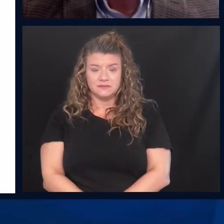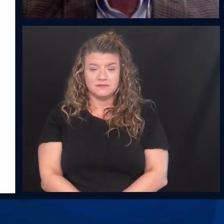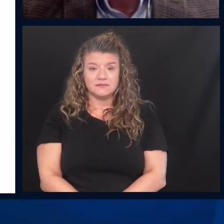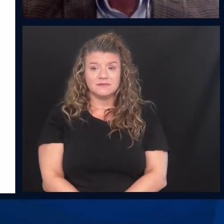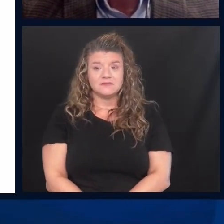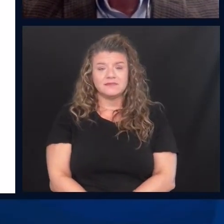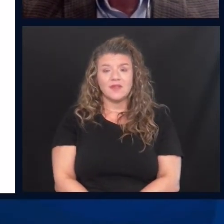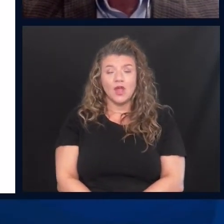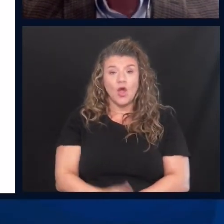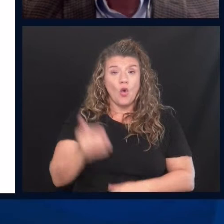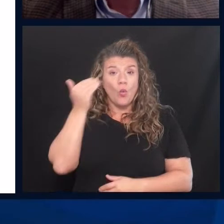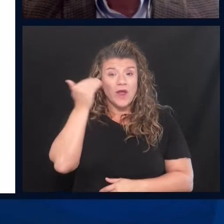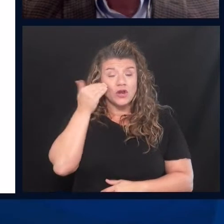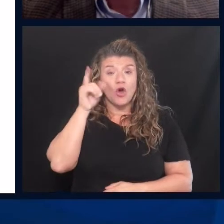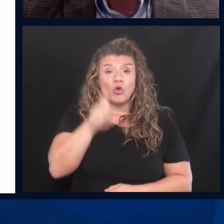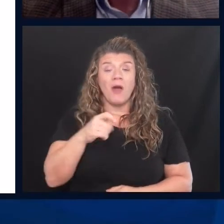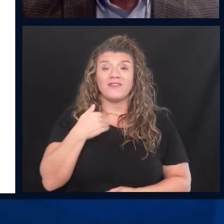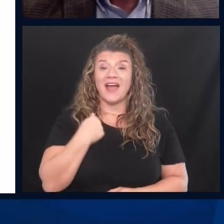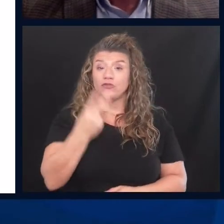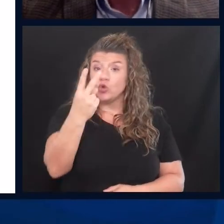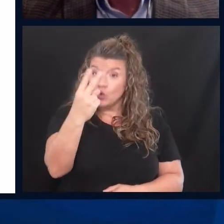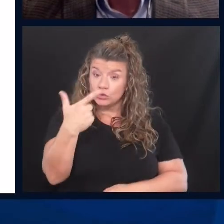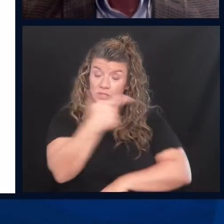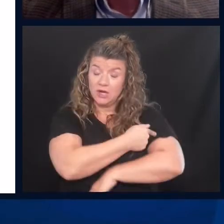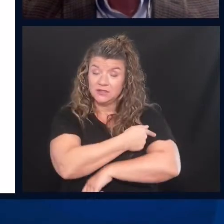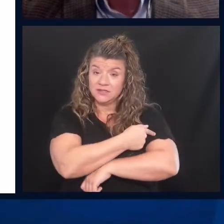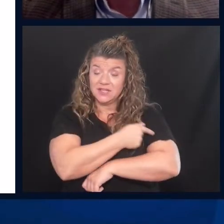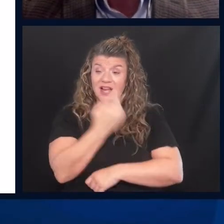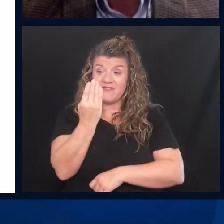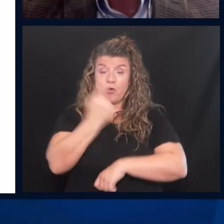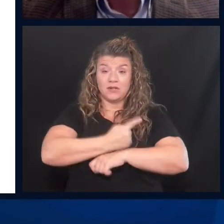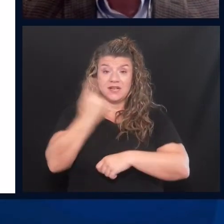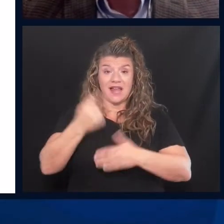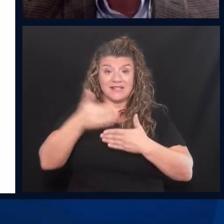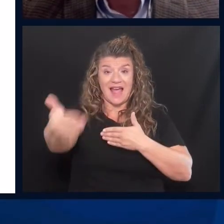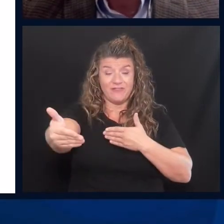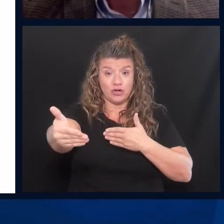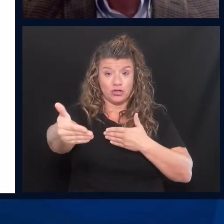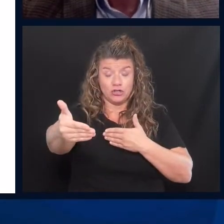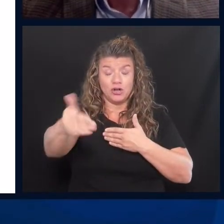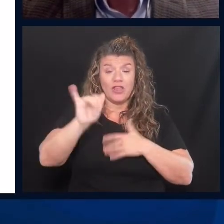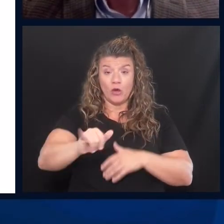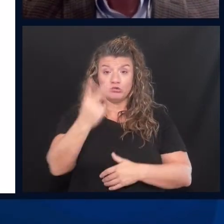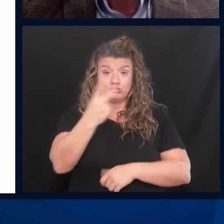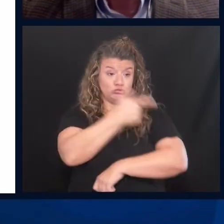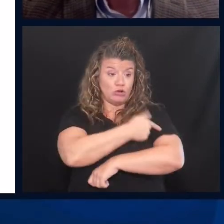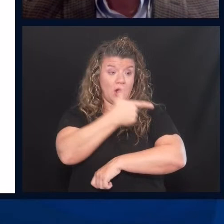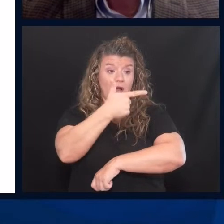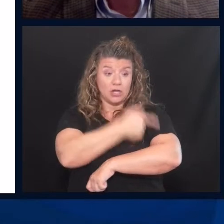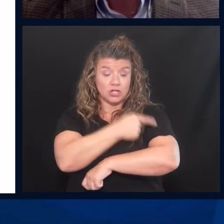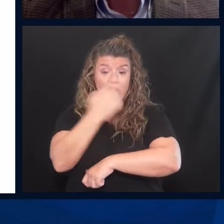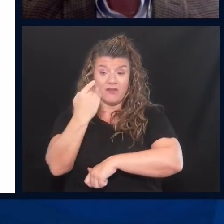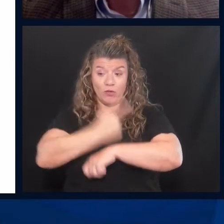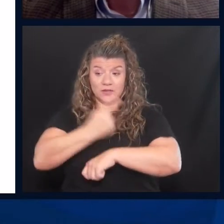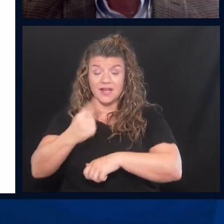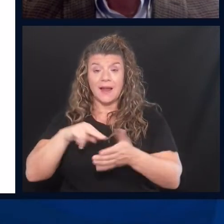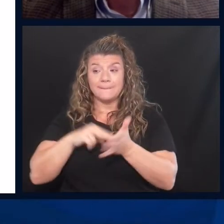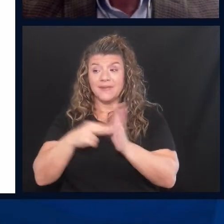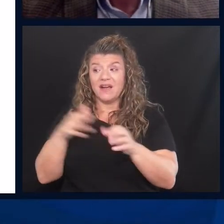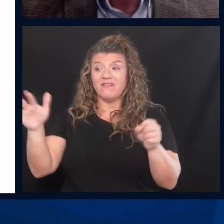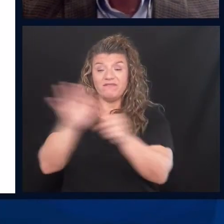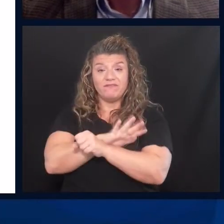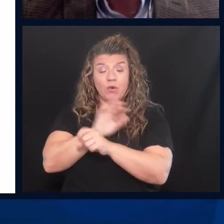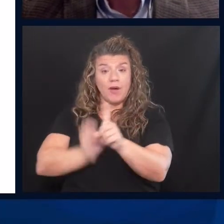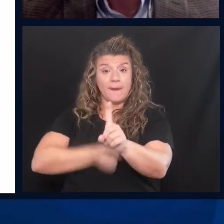we know that you have to have 2 doses and be 14 days past those 2 doses to have a full and significant